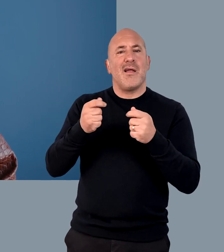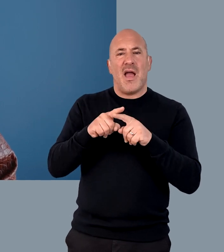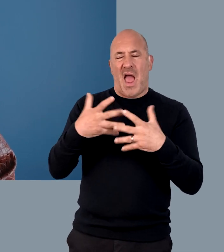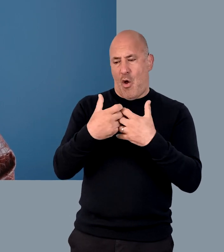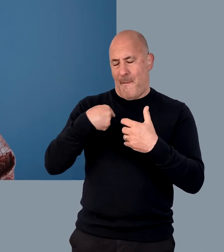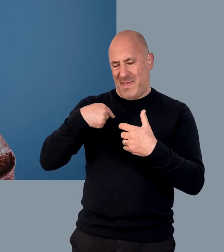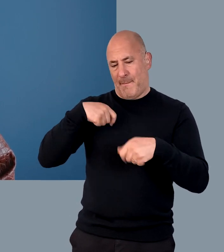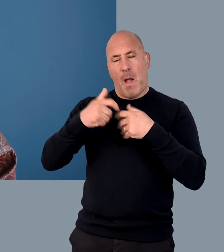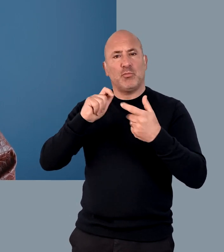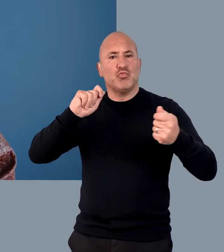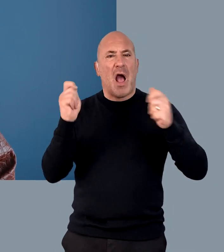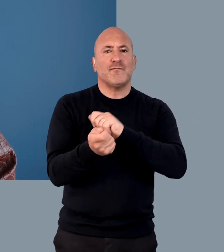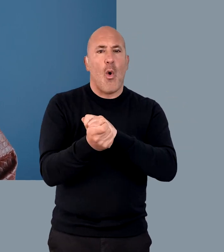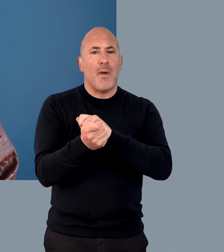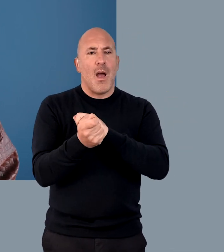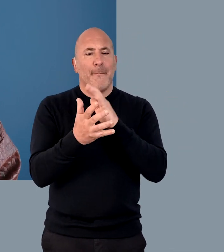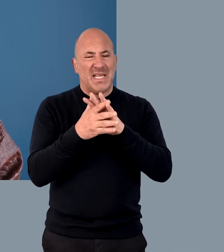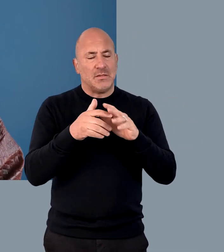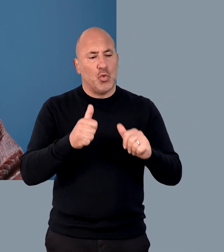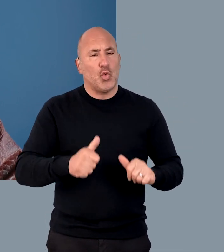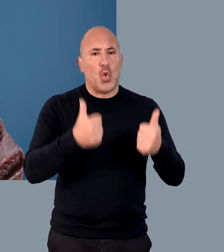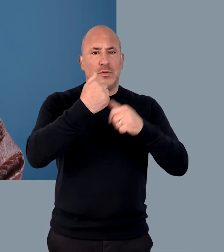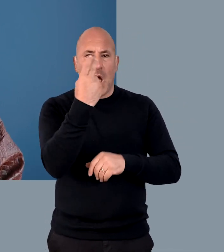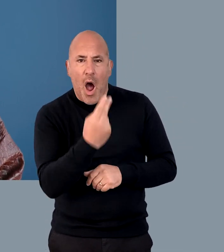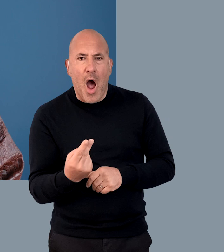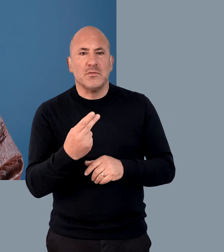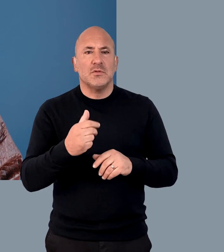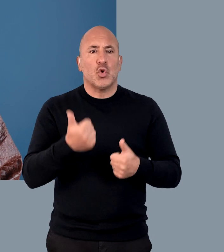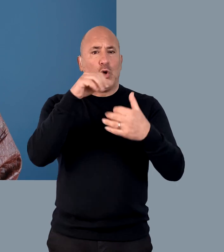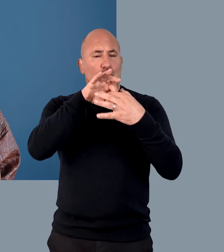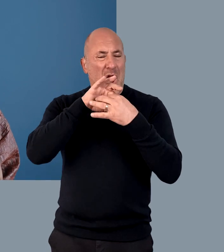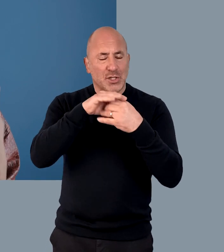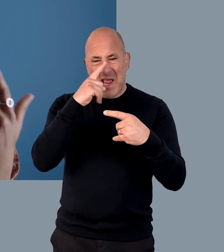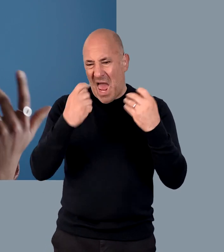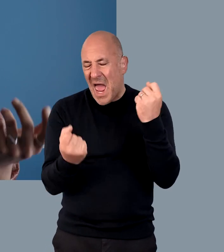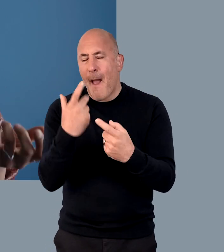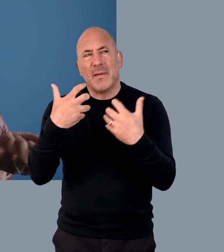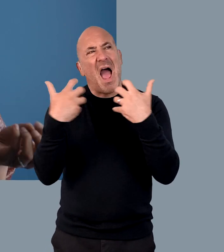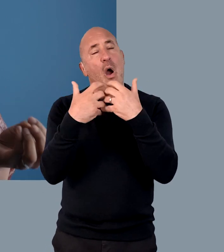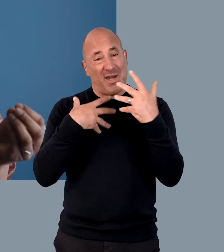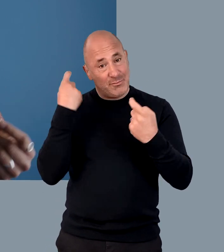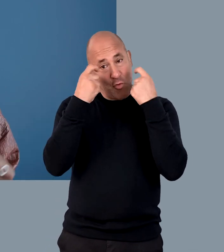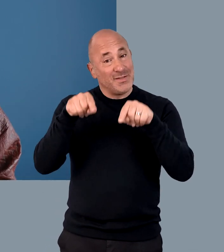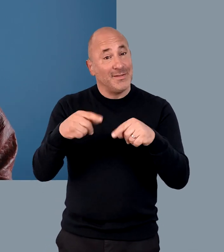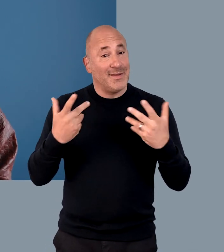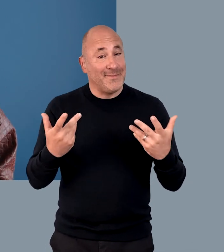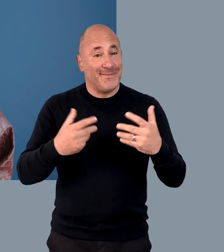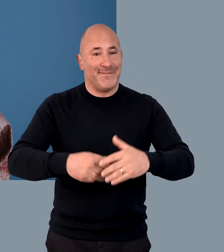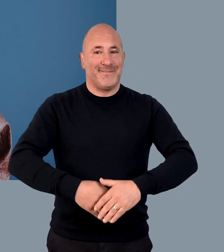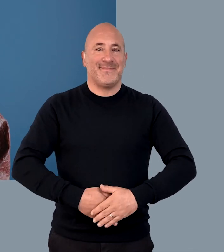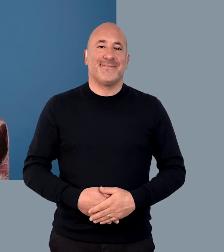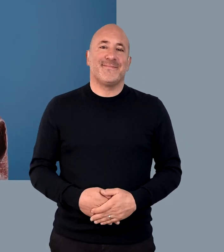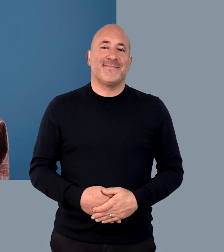as someone who's running a venue, of just how do I make myself a